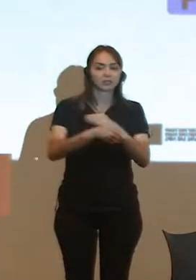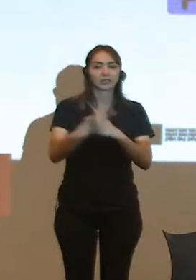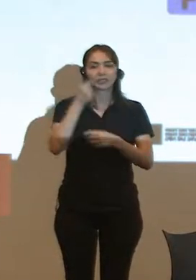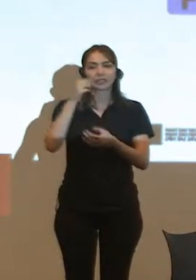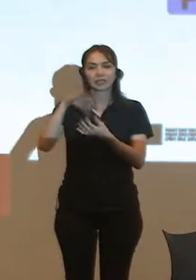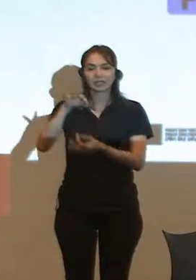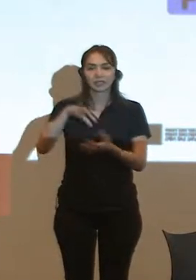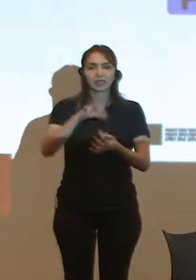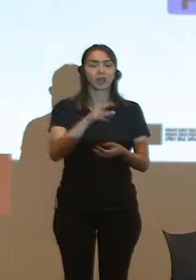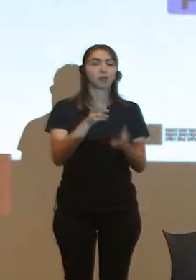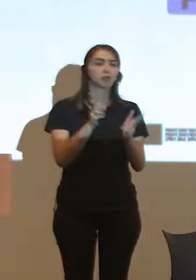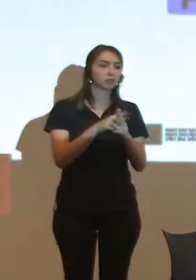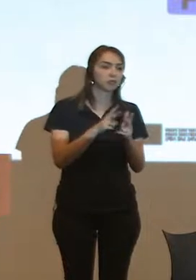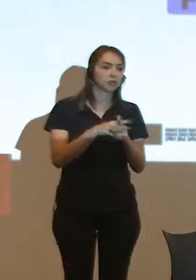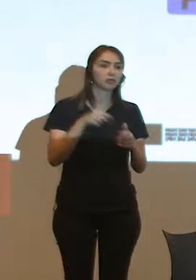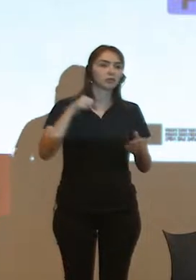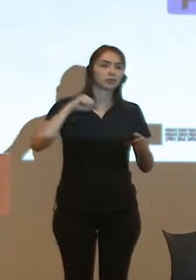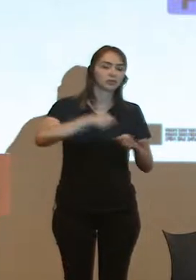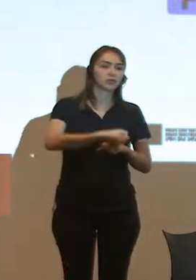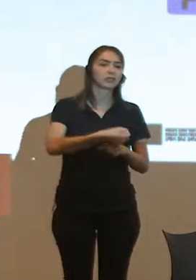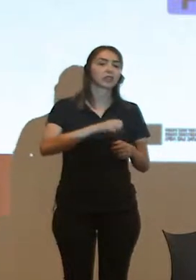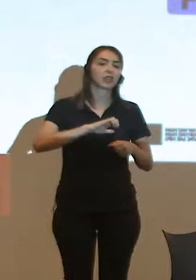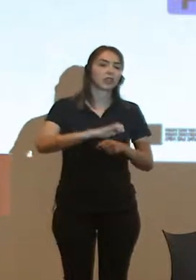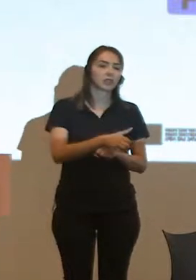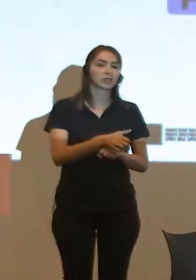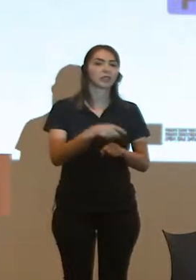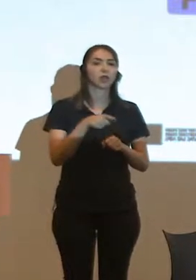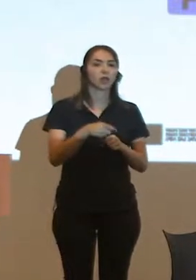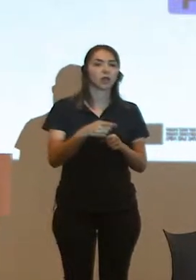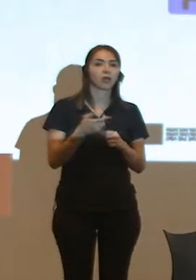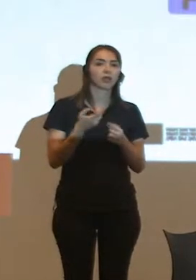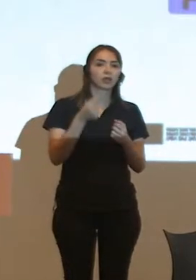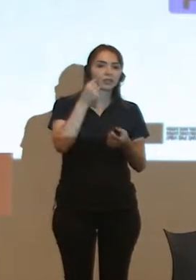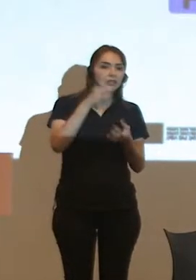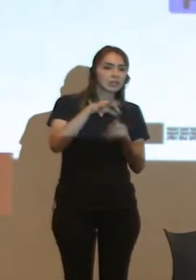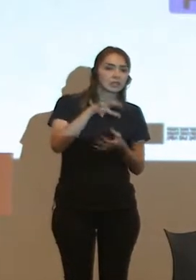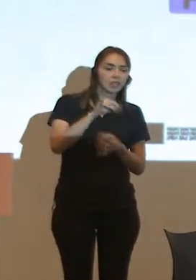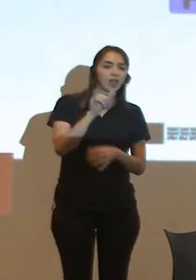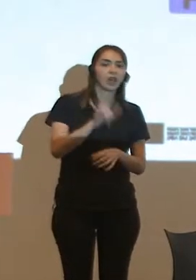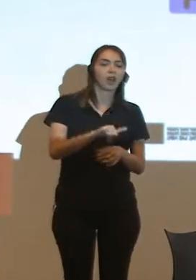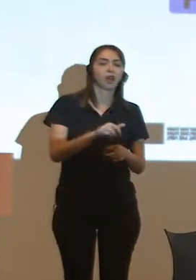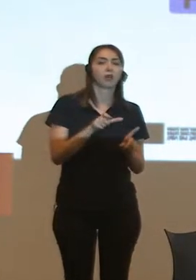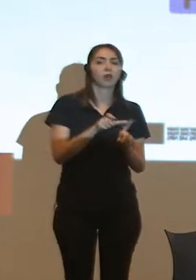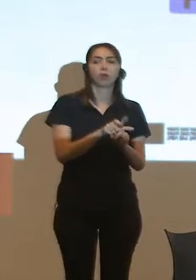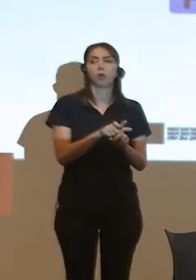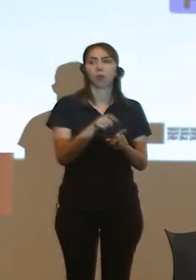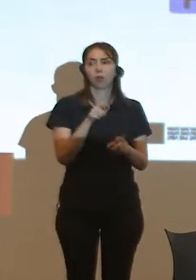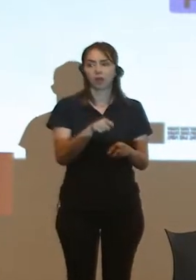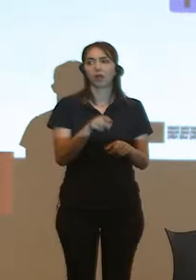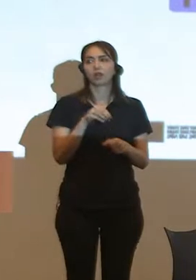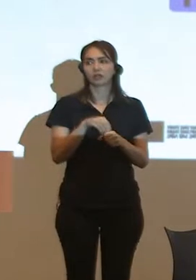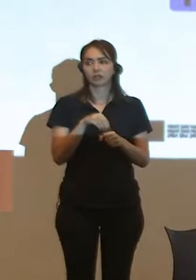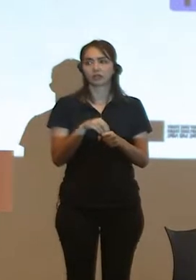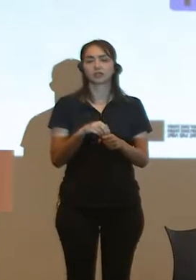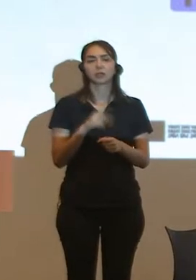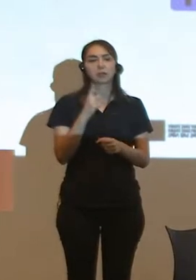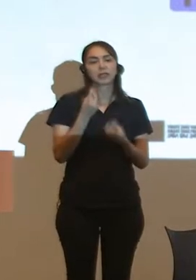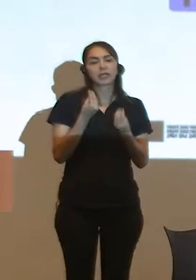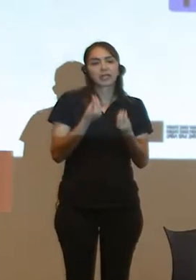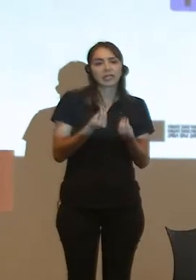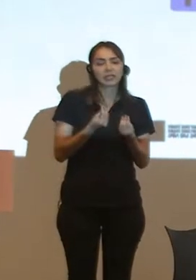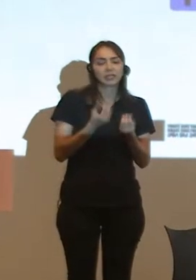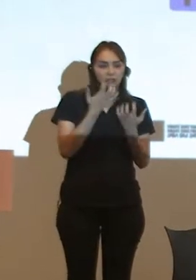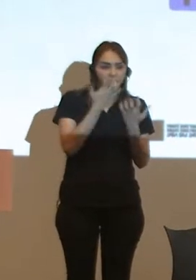police brutality and police violence and there was maybe this era of optimism i think in the 90s and early